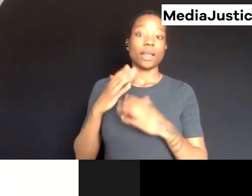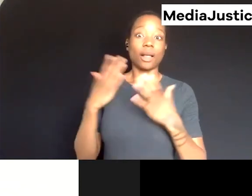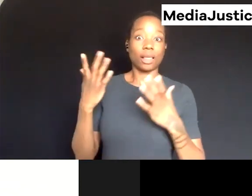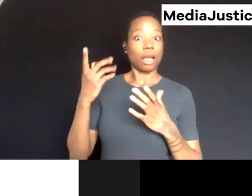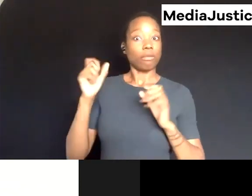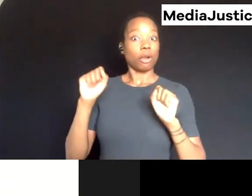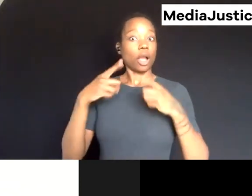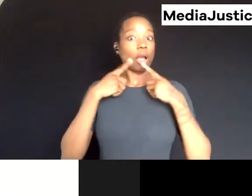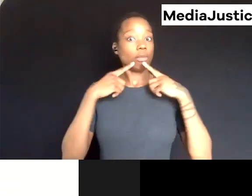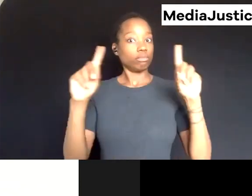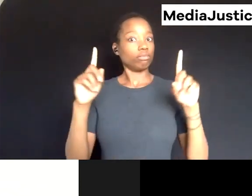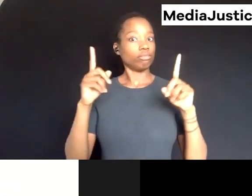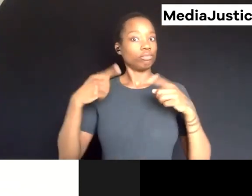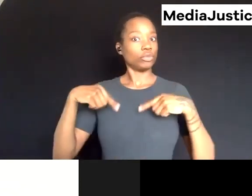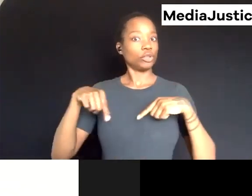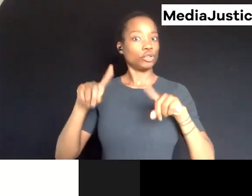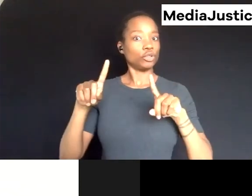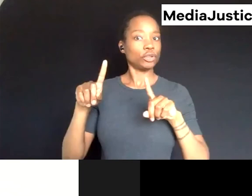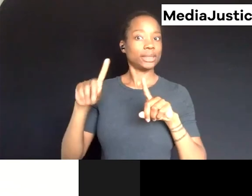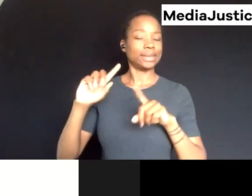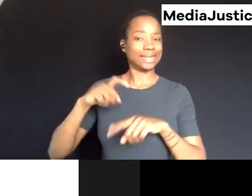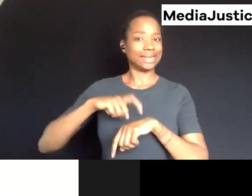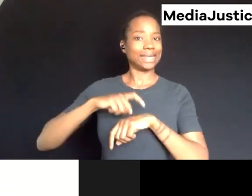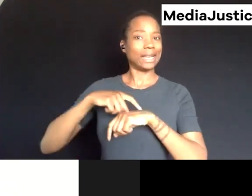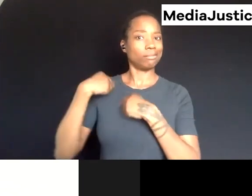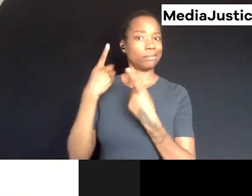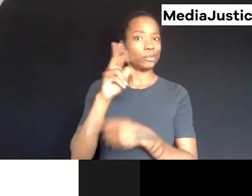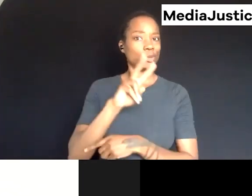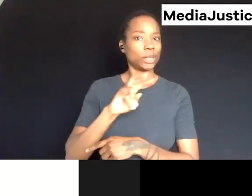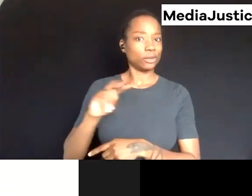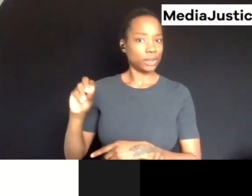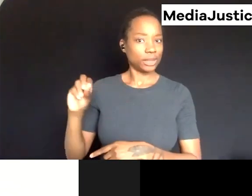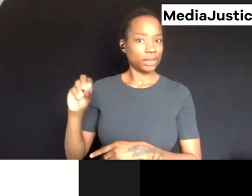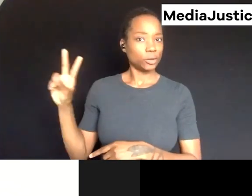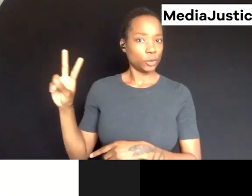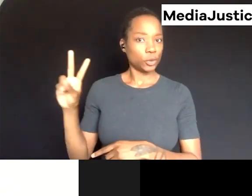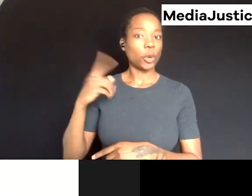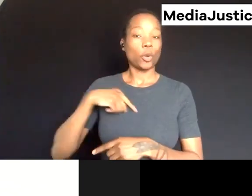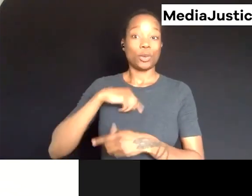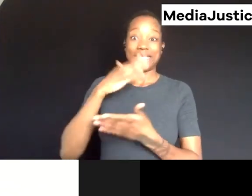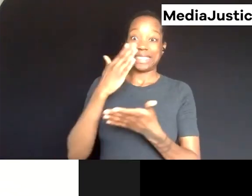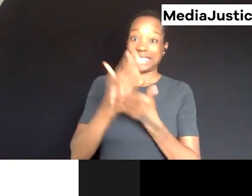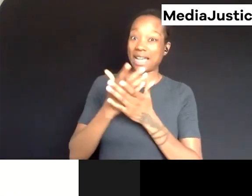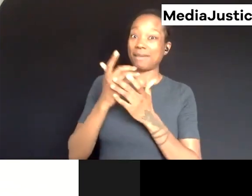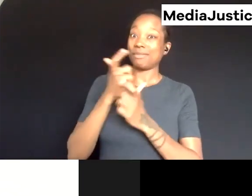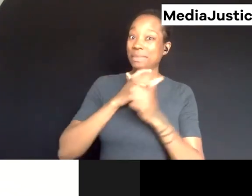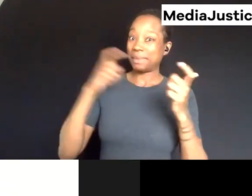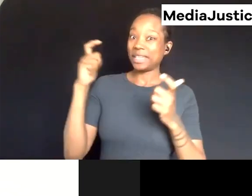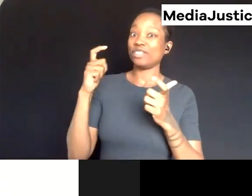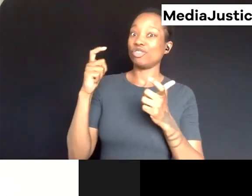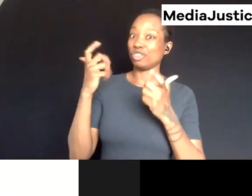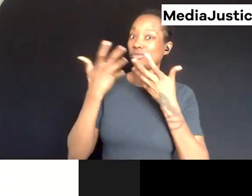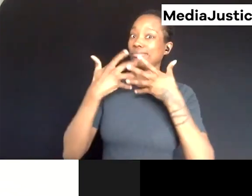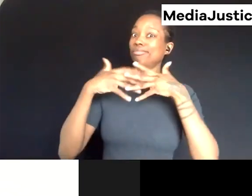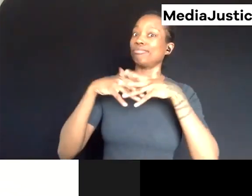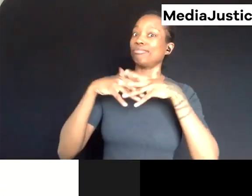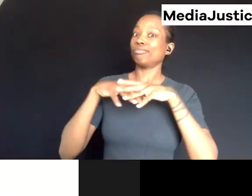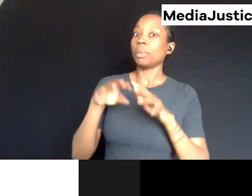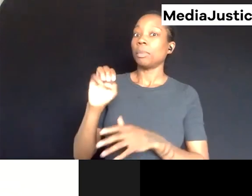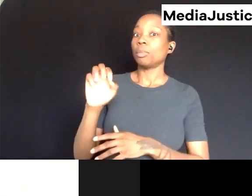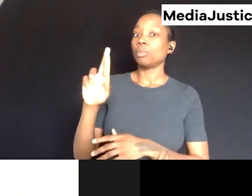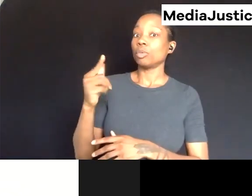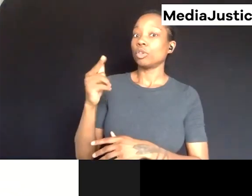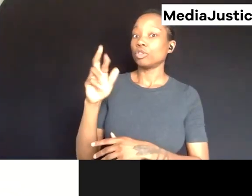time since 2002. We've actually stopped a couple major mergers. You may remember that AT&T